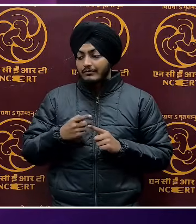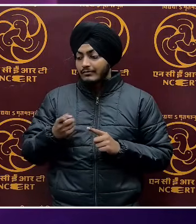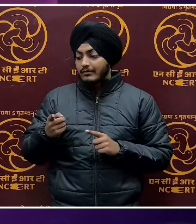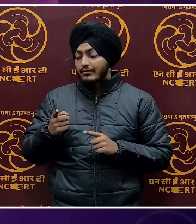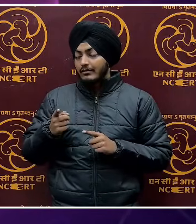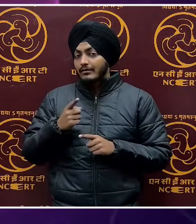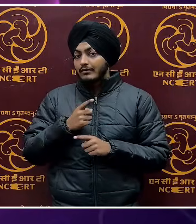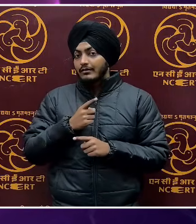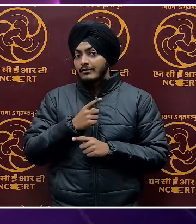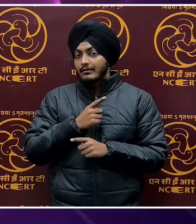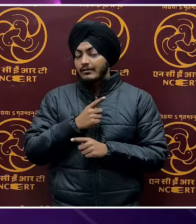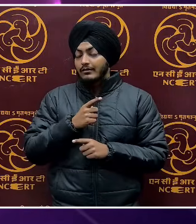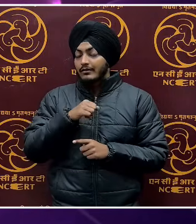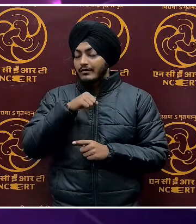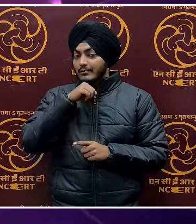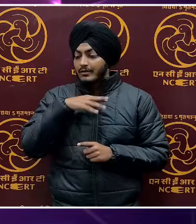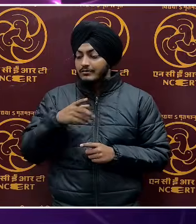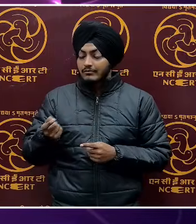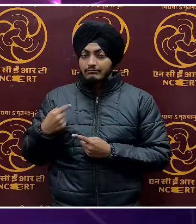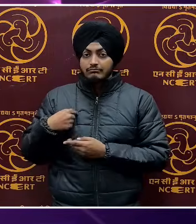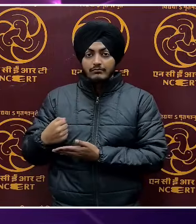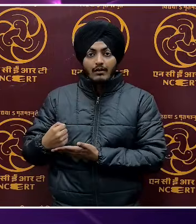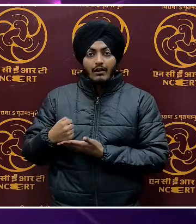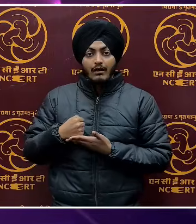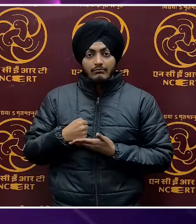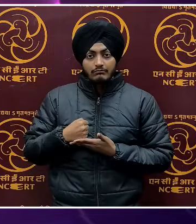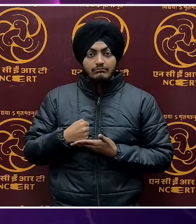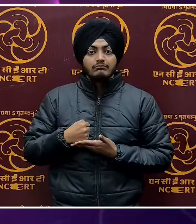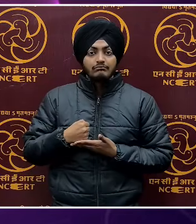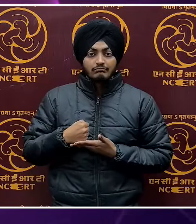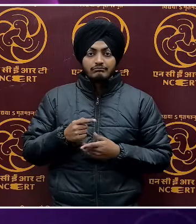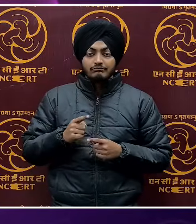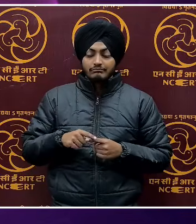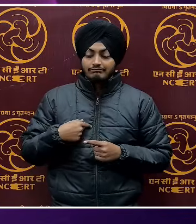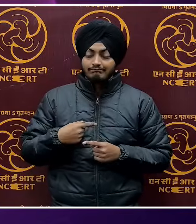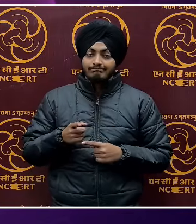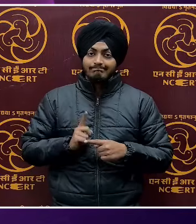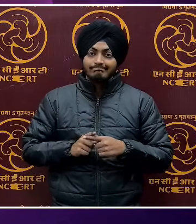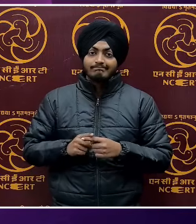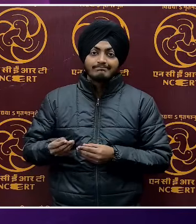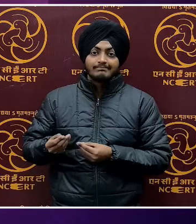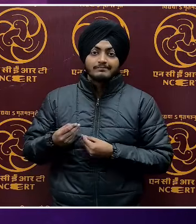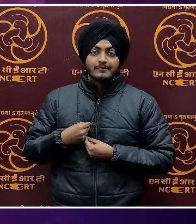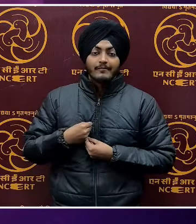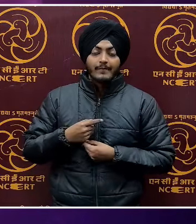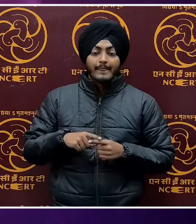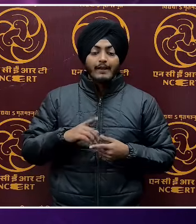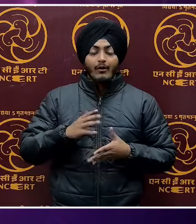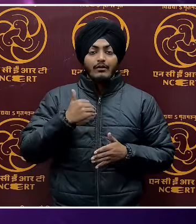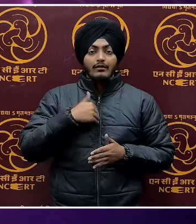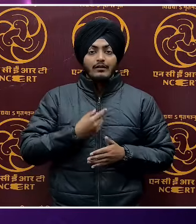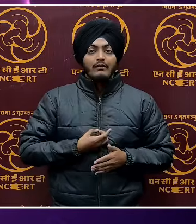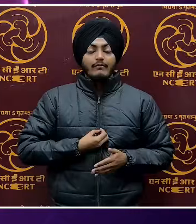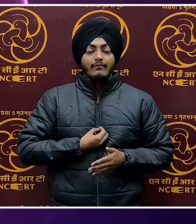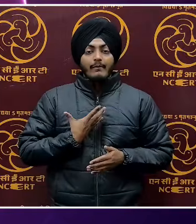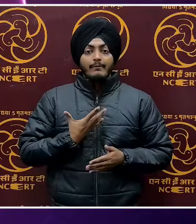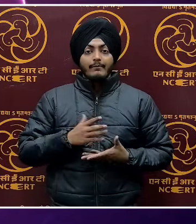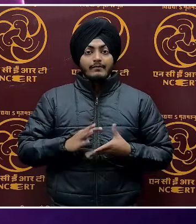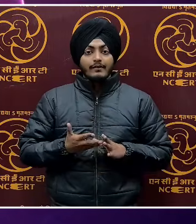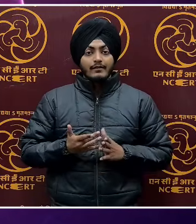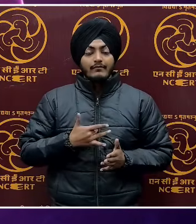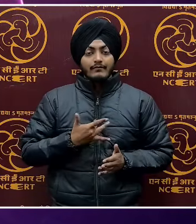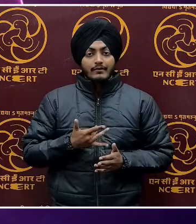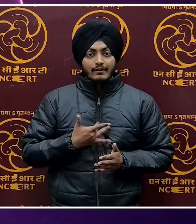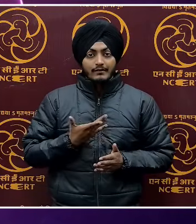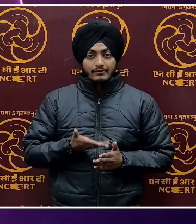teacher that if they can help her or him, it is very nice thing, and the teacher will feel absolutely great about this. Of course, and